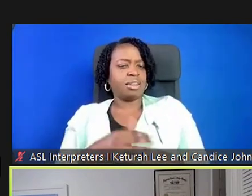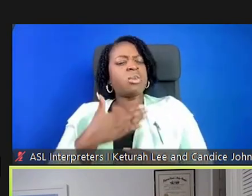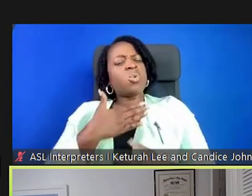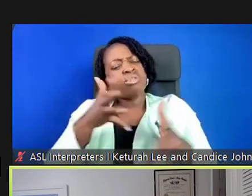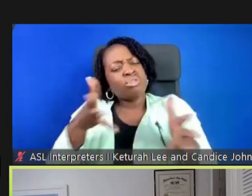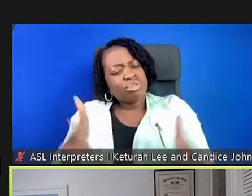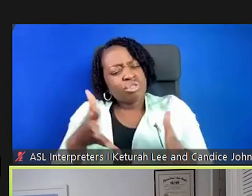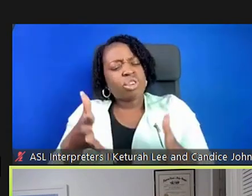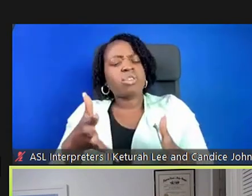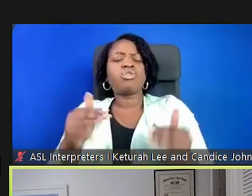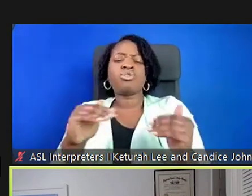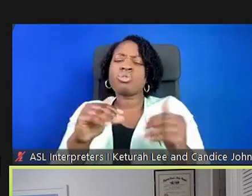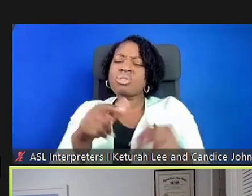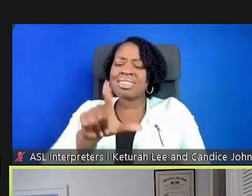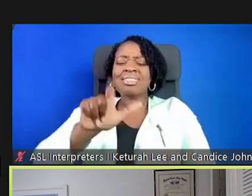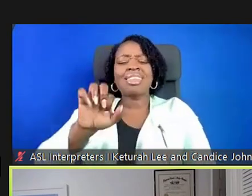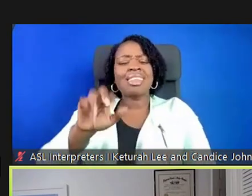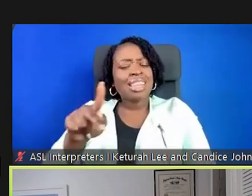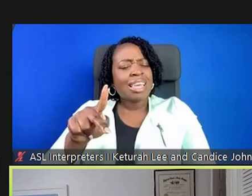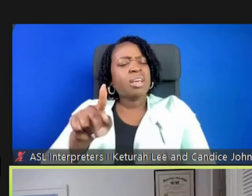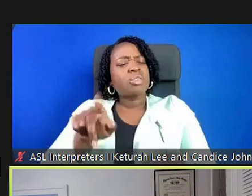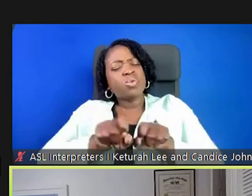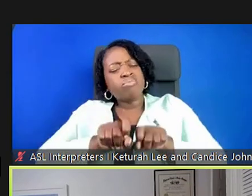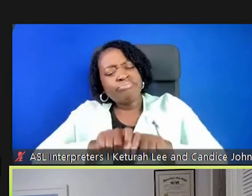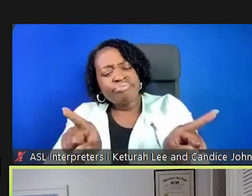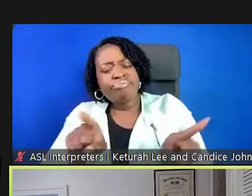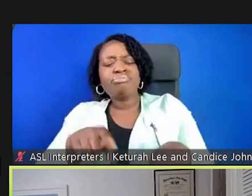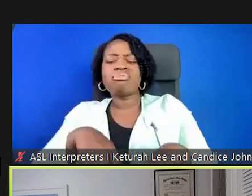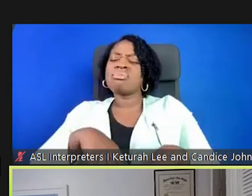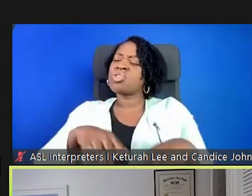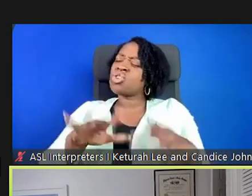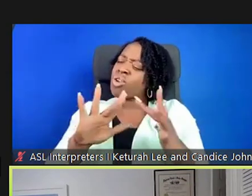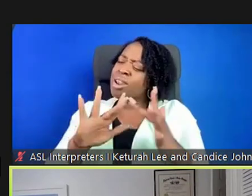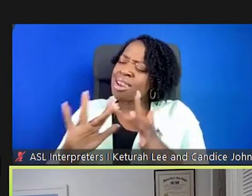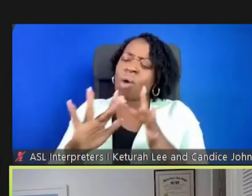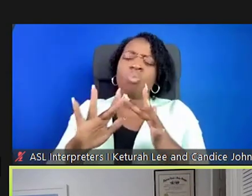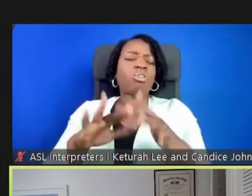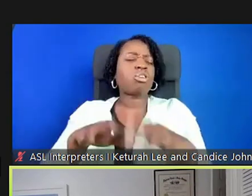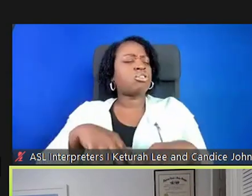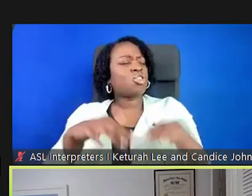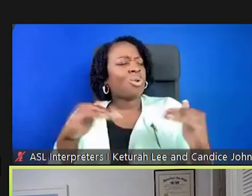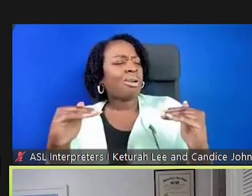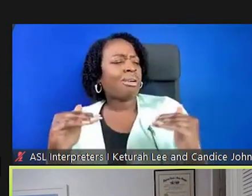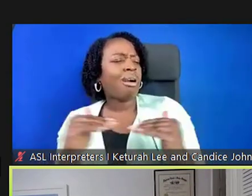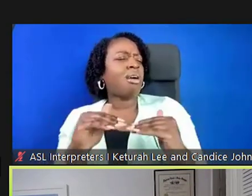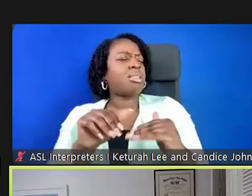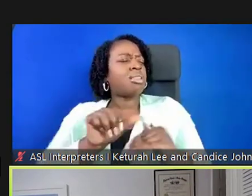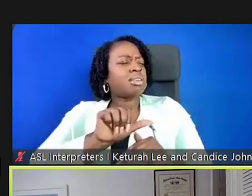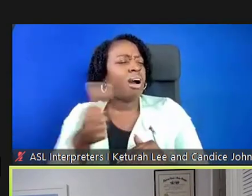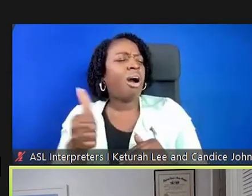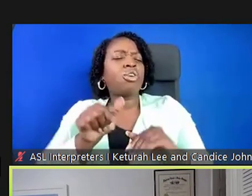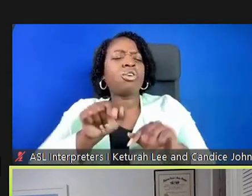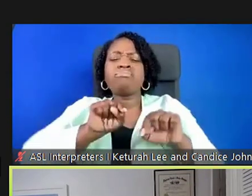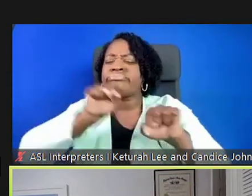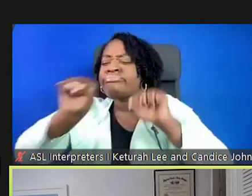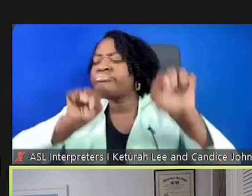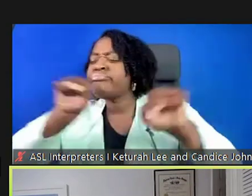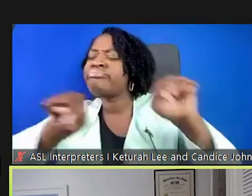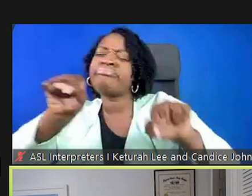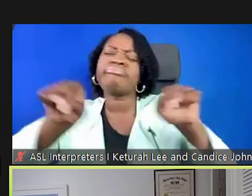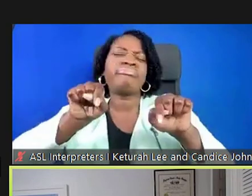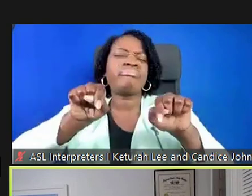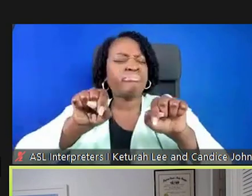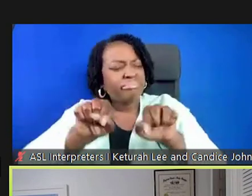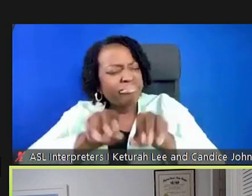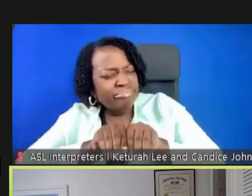your colleagues and your networks. And for more information about the work of the Roundtable on Quality Care for